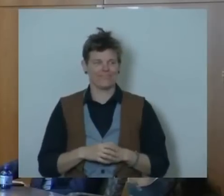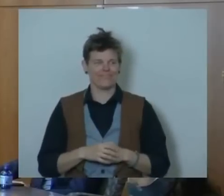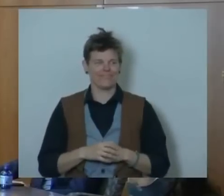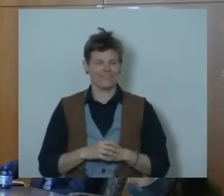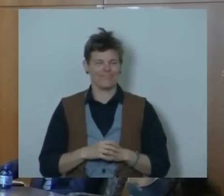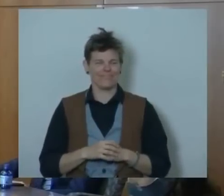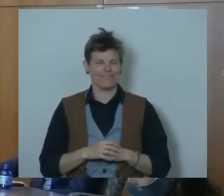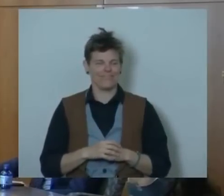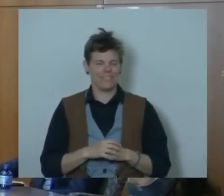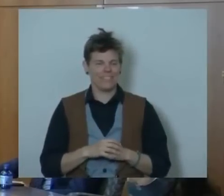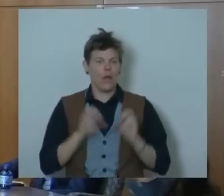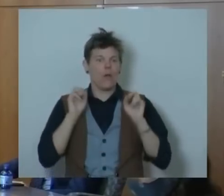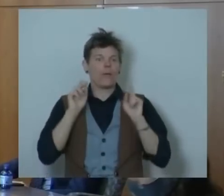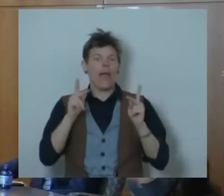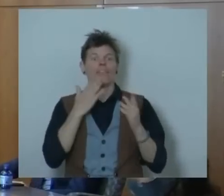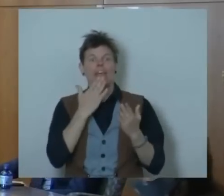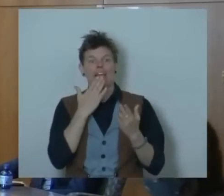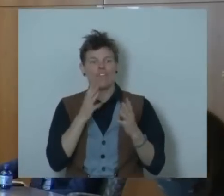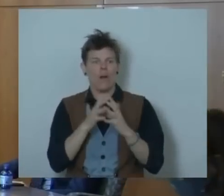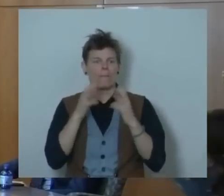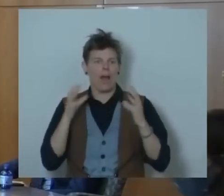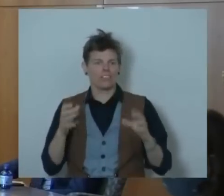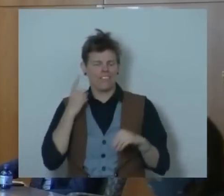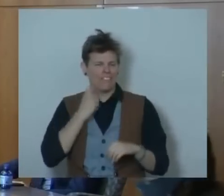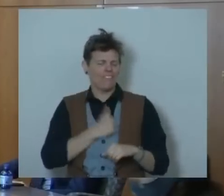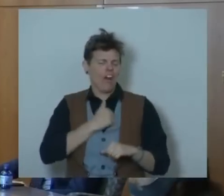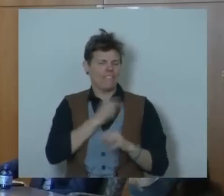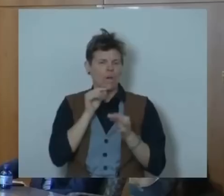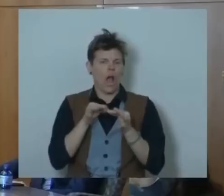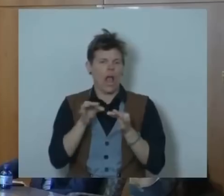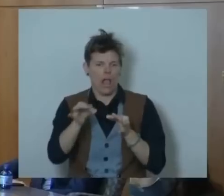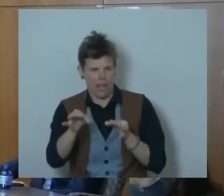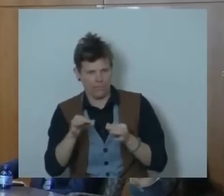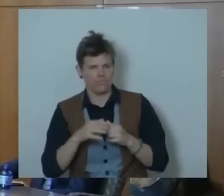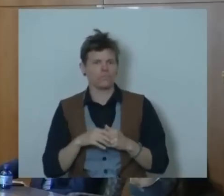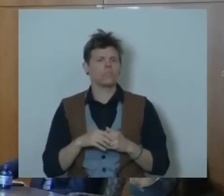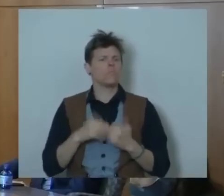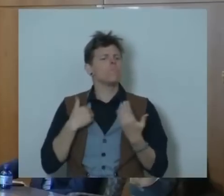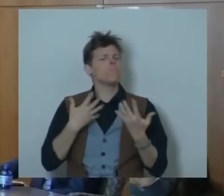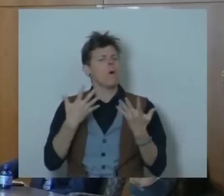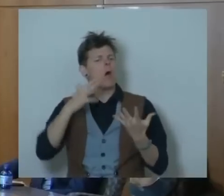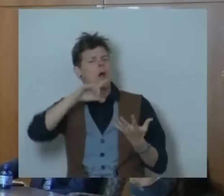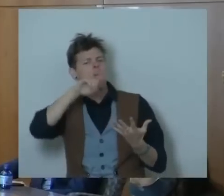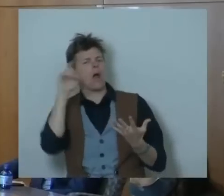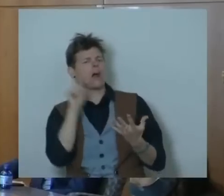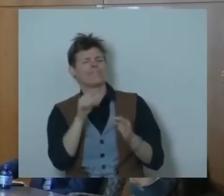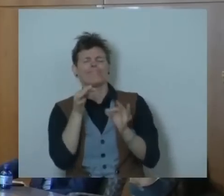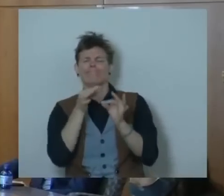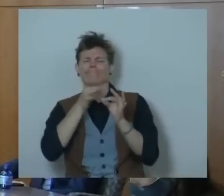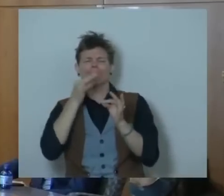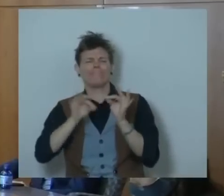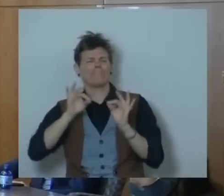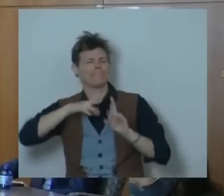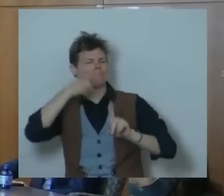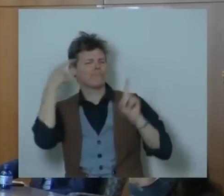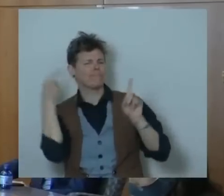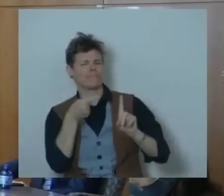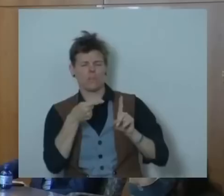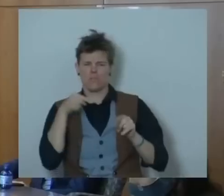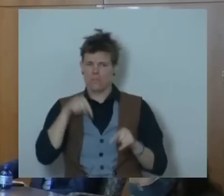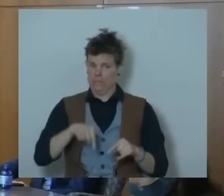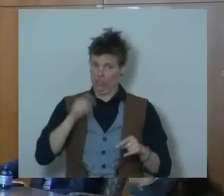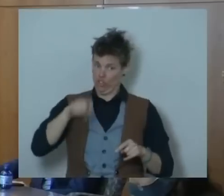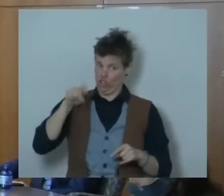Okay, thank you very much. Sorry for the delay there. I just wanted to ask, I guess simply put, should New Mexicans be prepared for